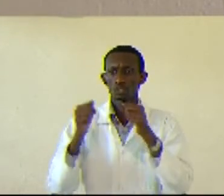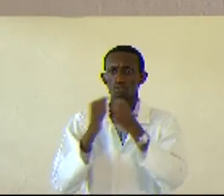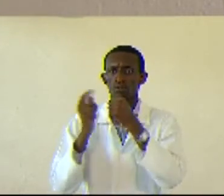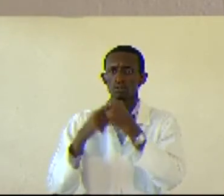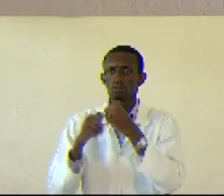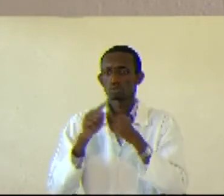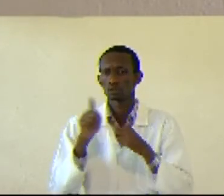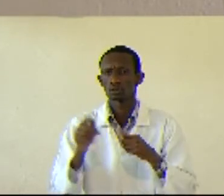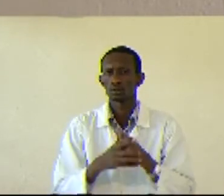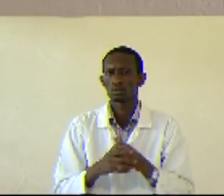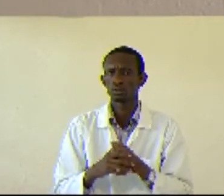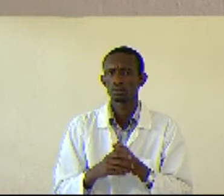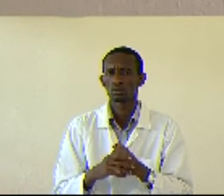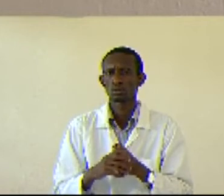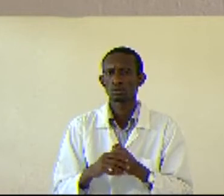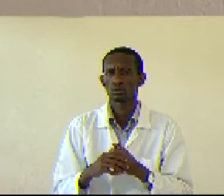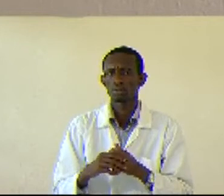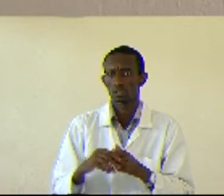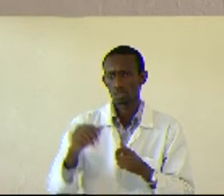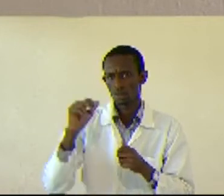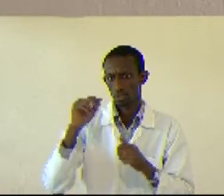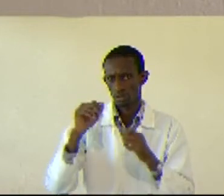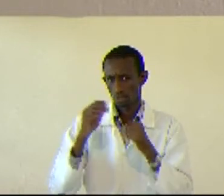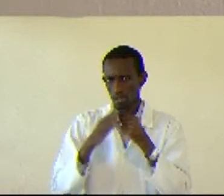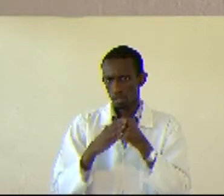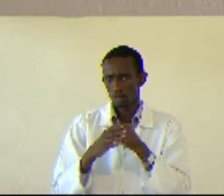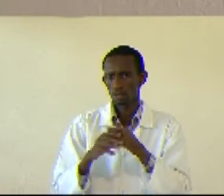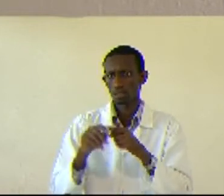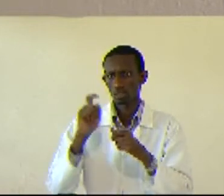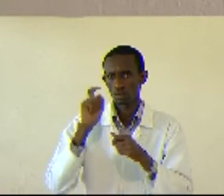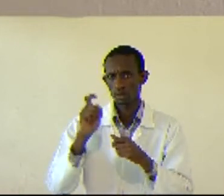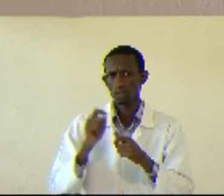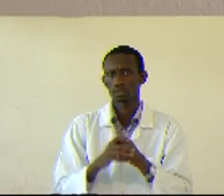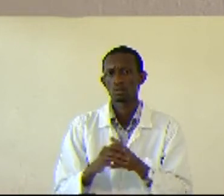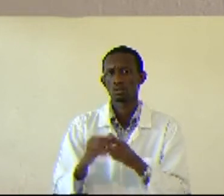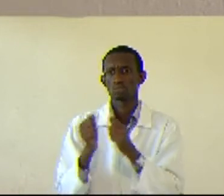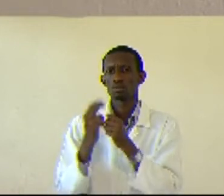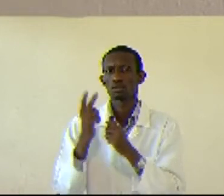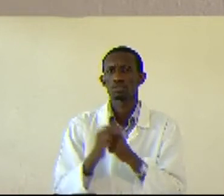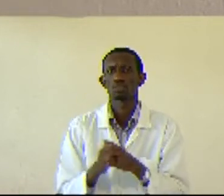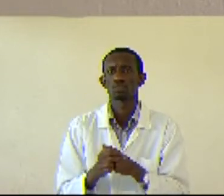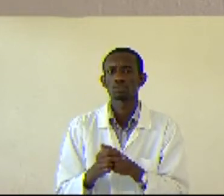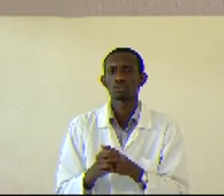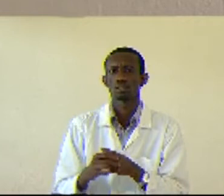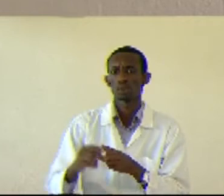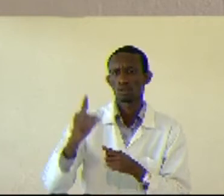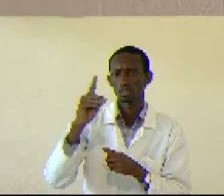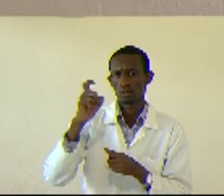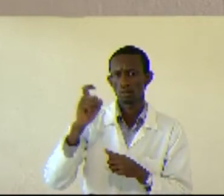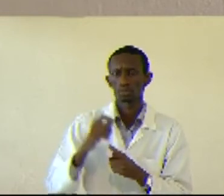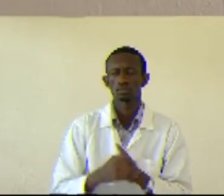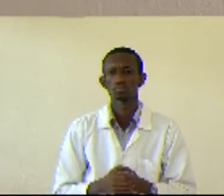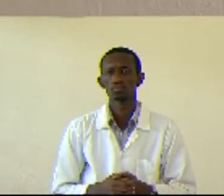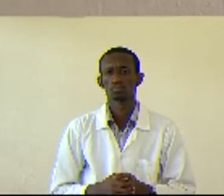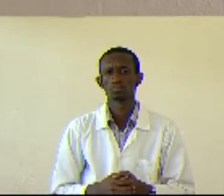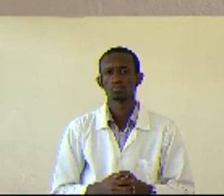by 9x square root of x squared minus 1 dx.